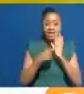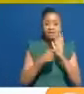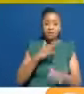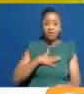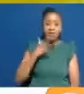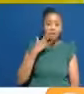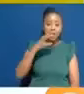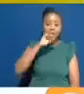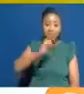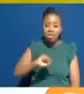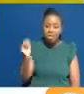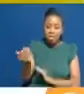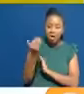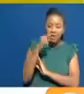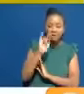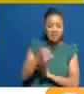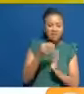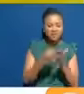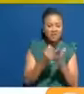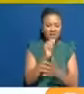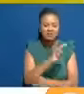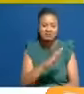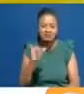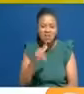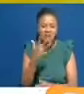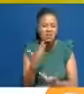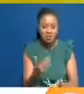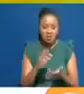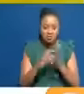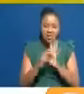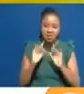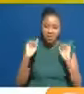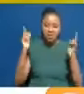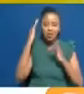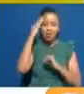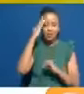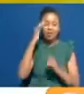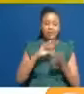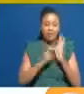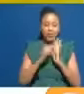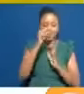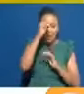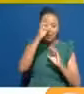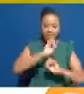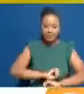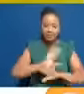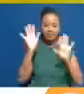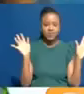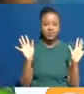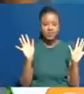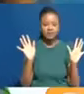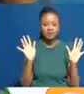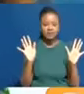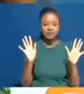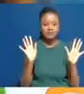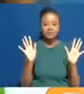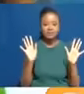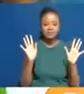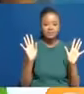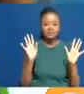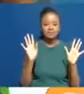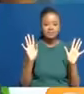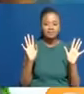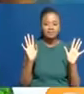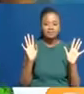niuliza hii kitu litoka wapi, wanaongea kuhusu Finance Bill. That is running a transparent government, as your administration promised, Your Excellency. Umetusukuma